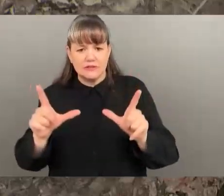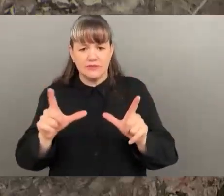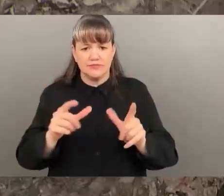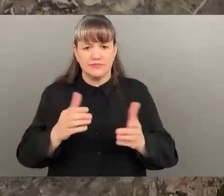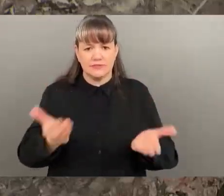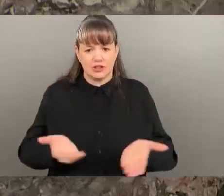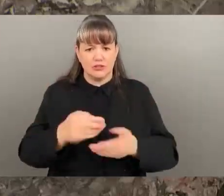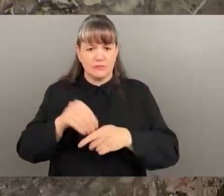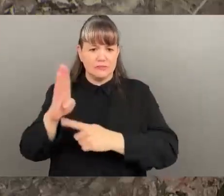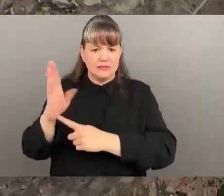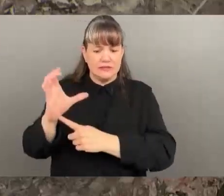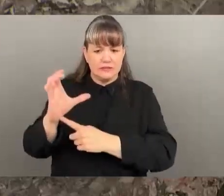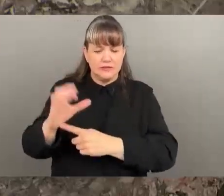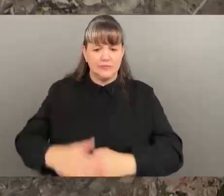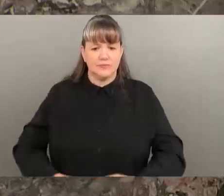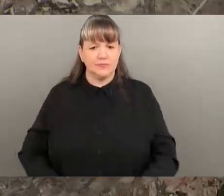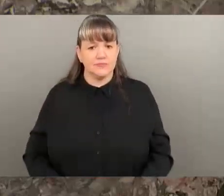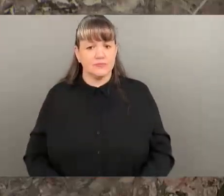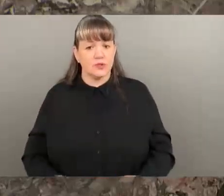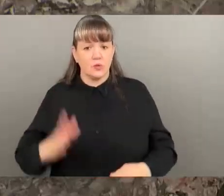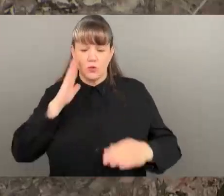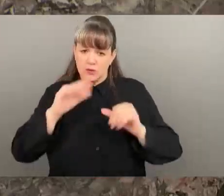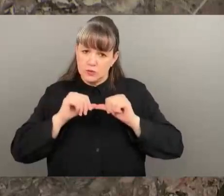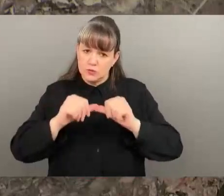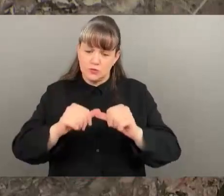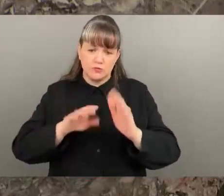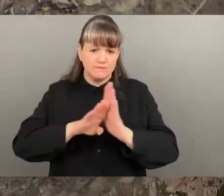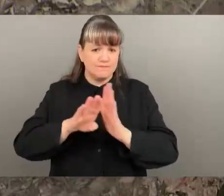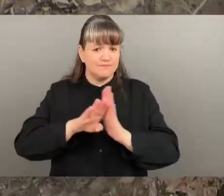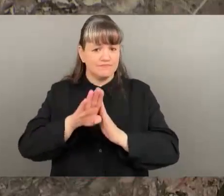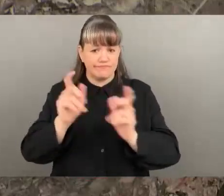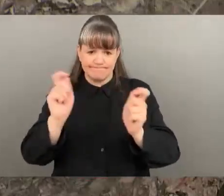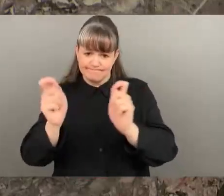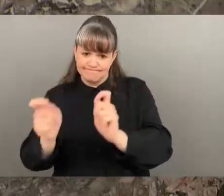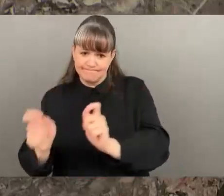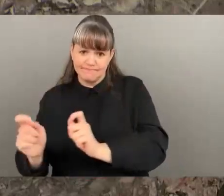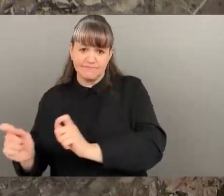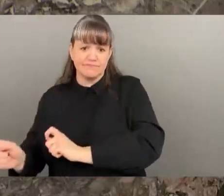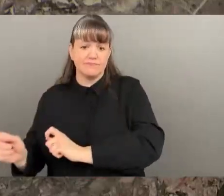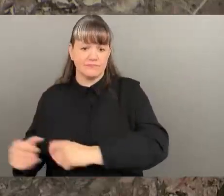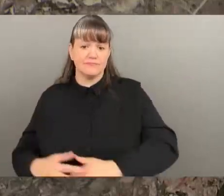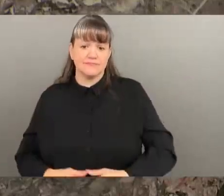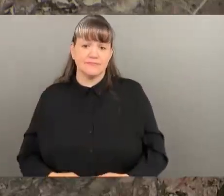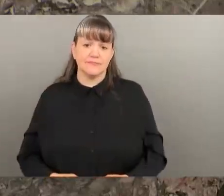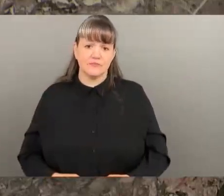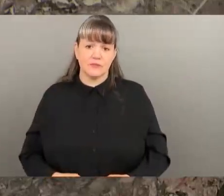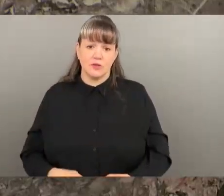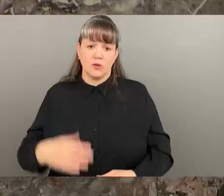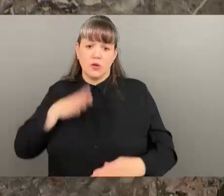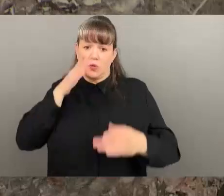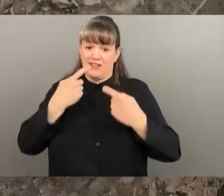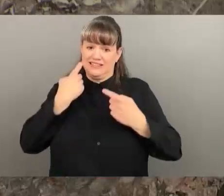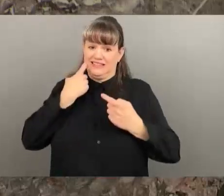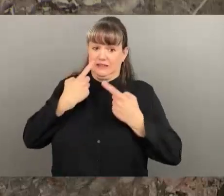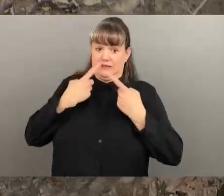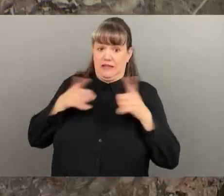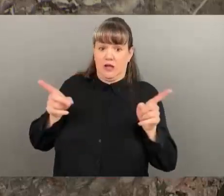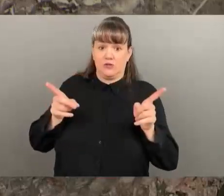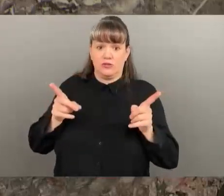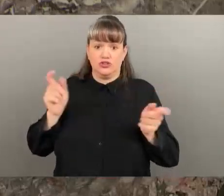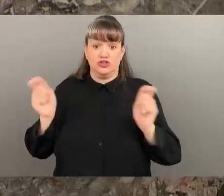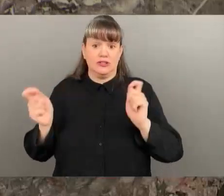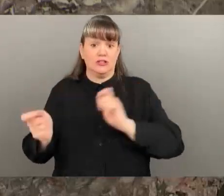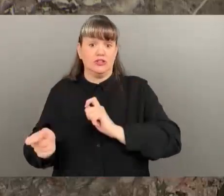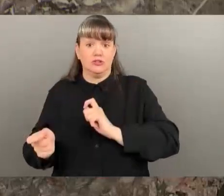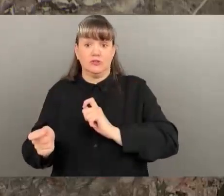to continue that work. As the House knows, we have recently announced the changes that are coming to help U.S.-trained physicians come here